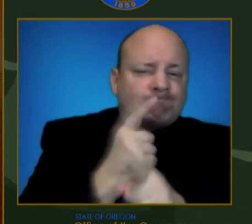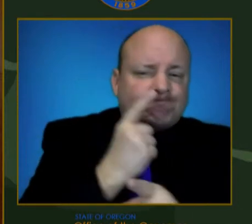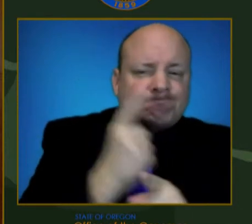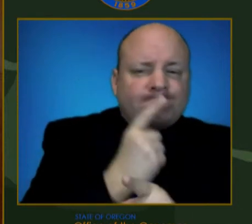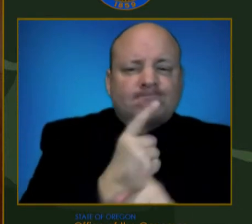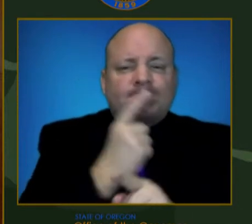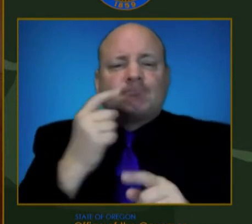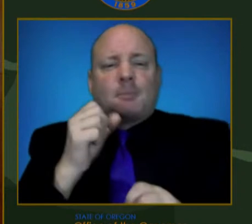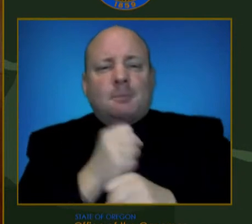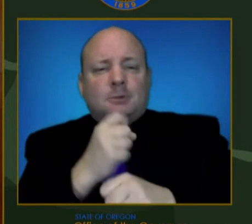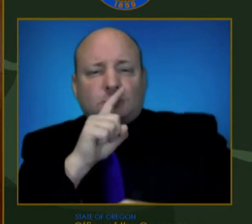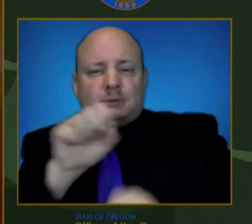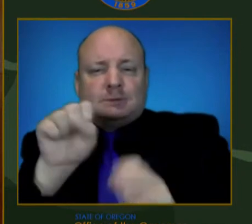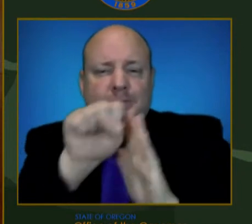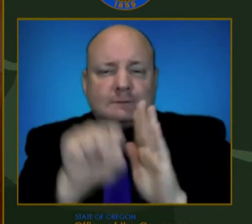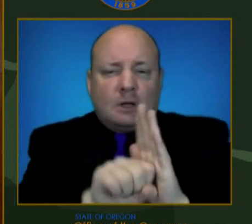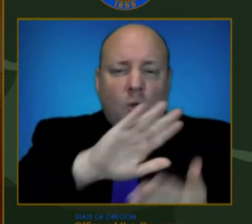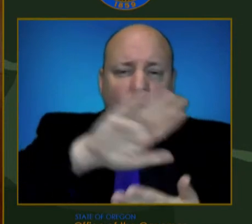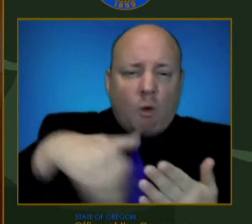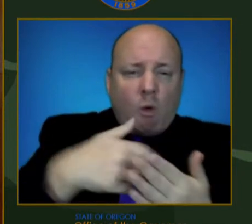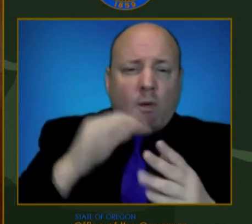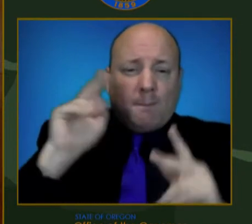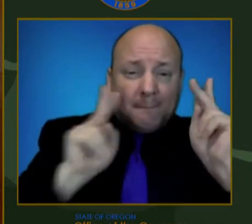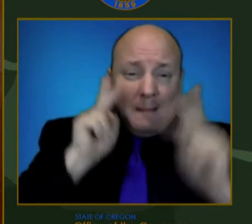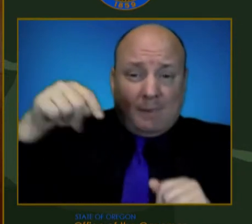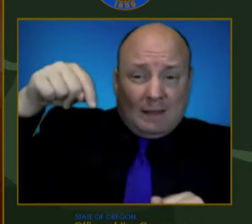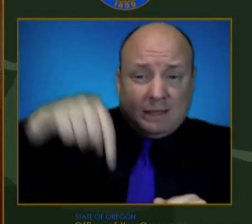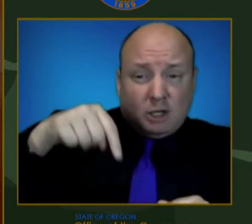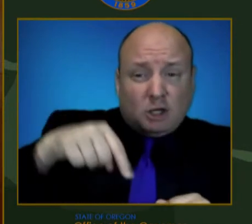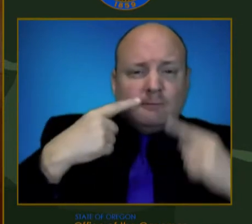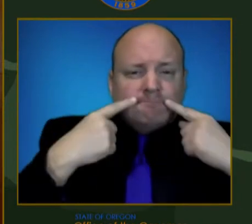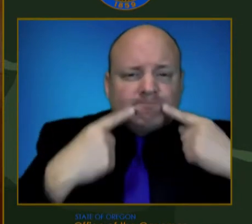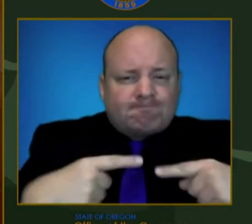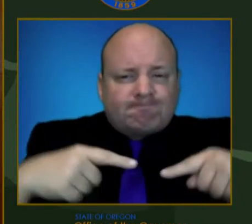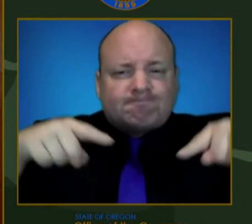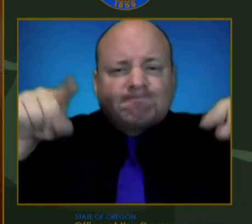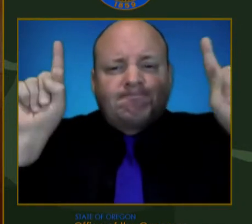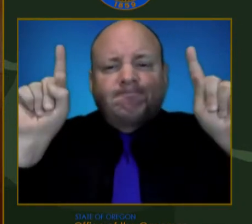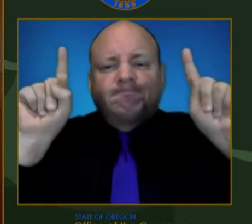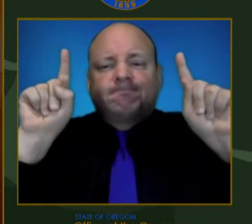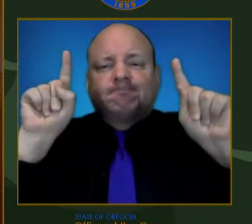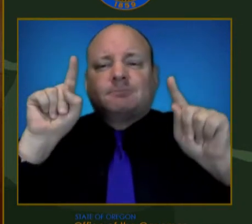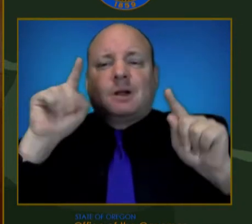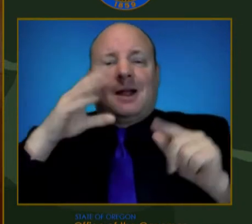for everyone have led to our successes every step of the way.